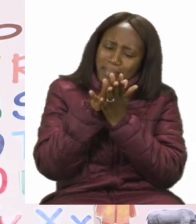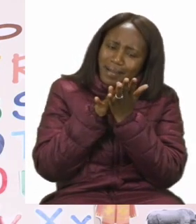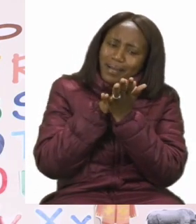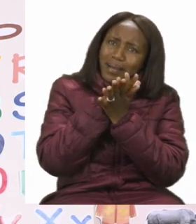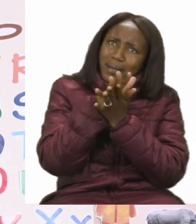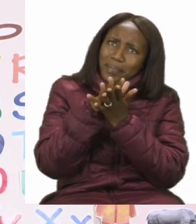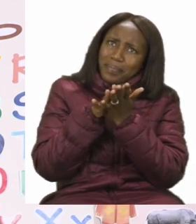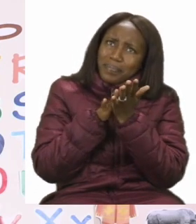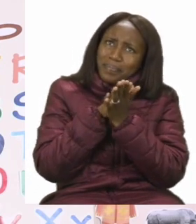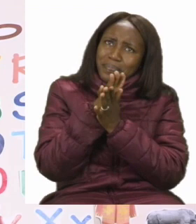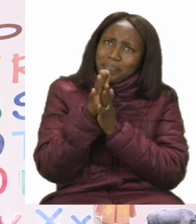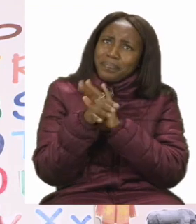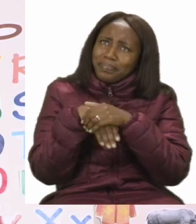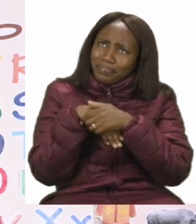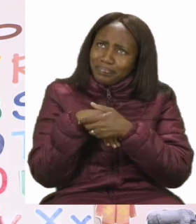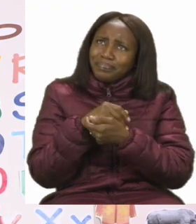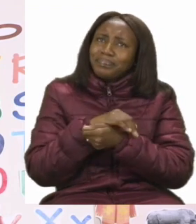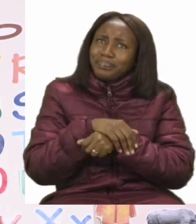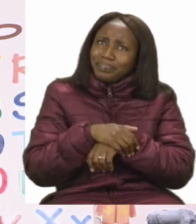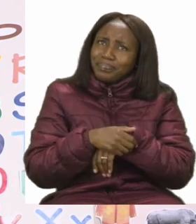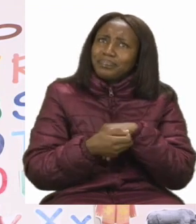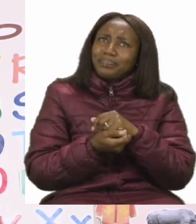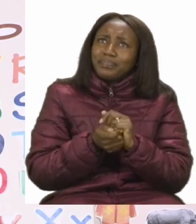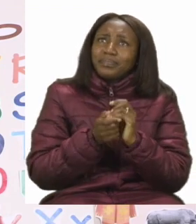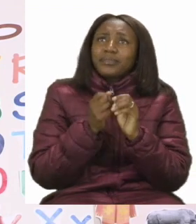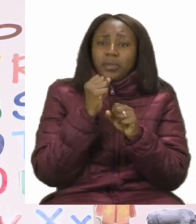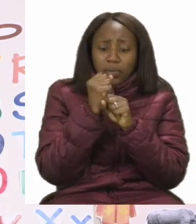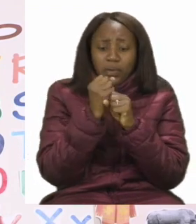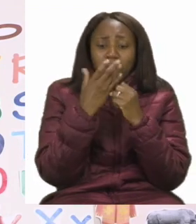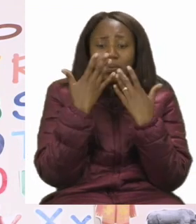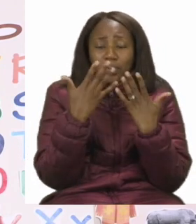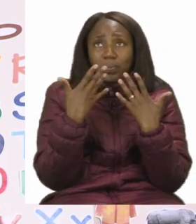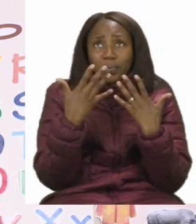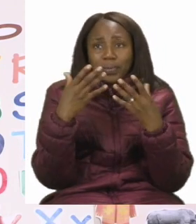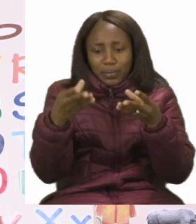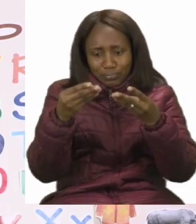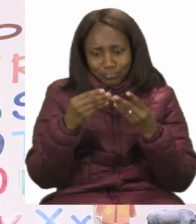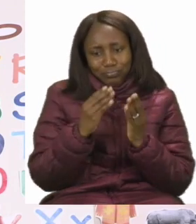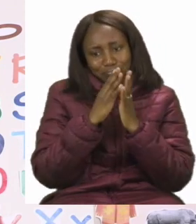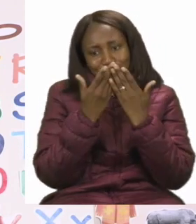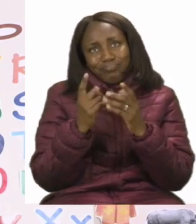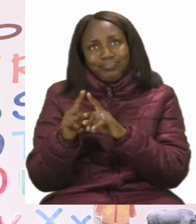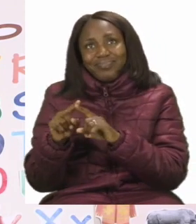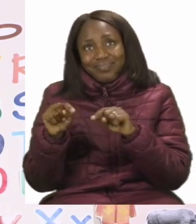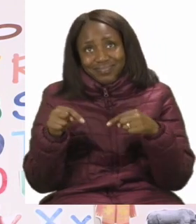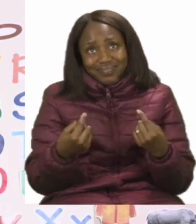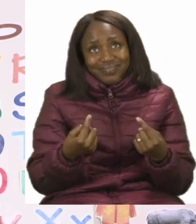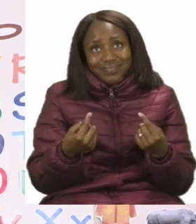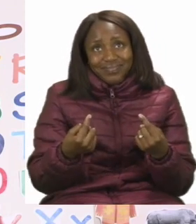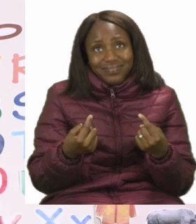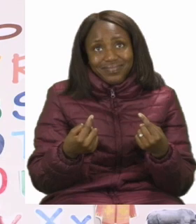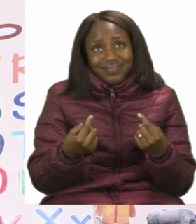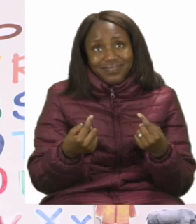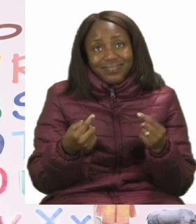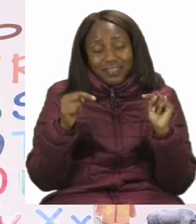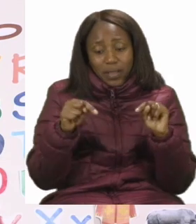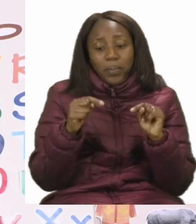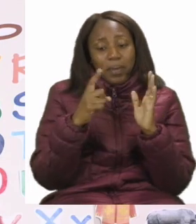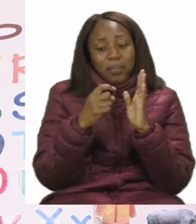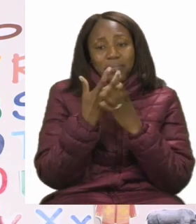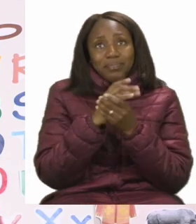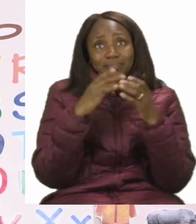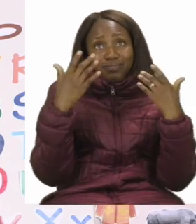in nicely and wait for your hands to dry. Now that I am sanitized